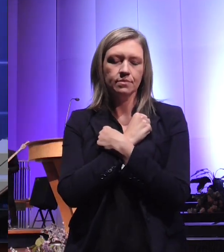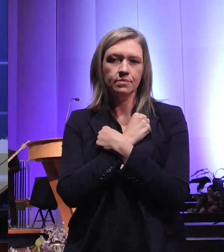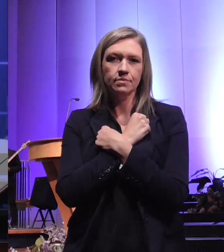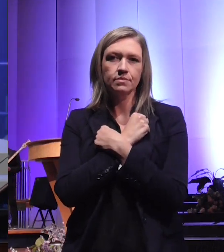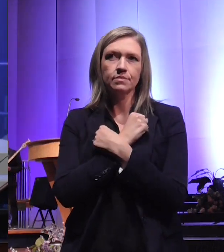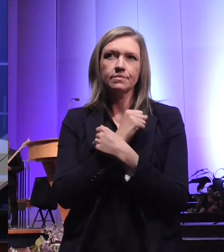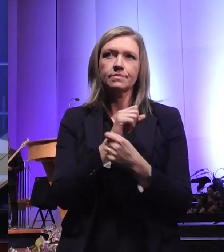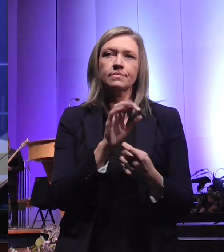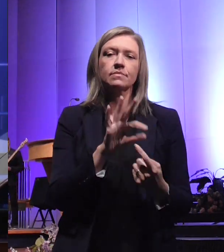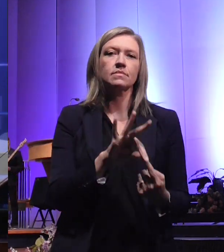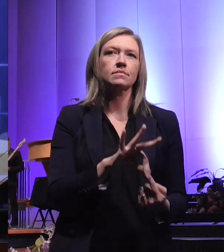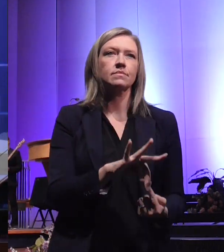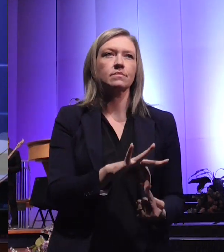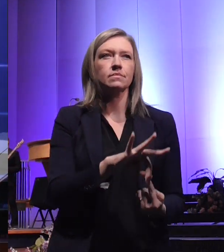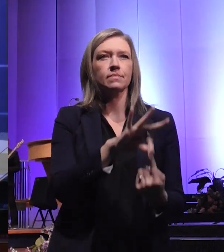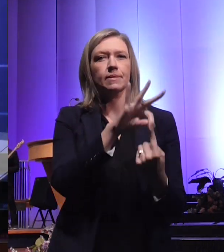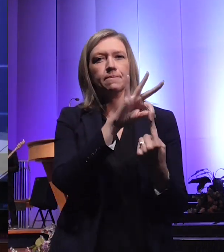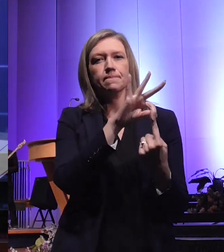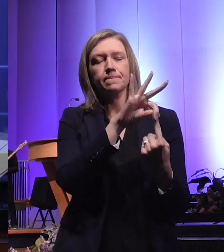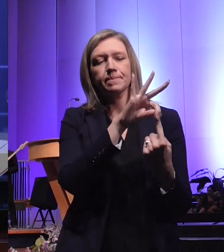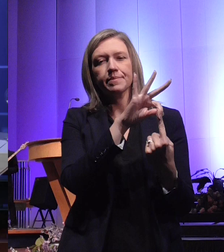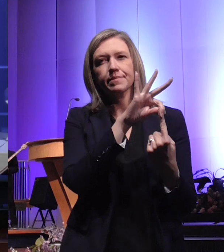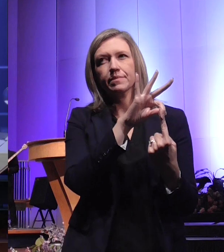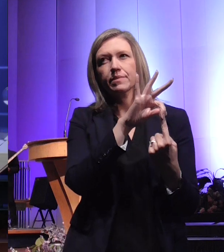love. So sacred,